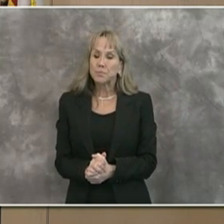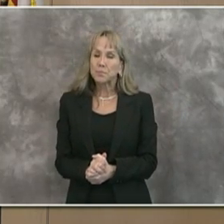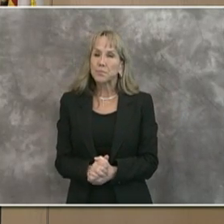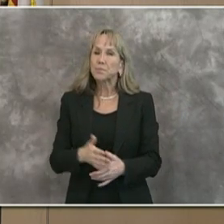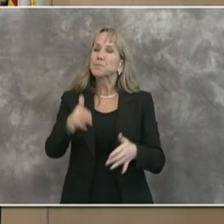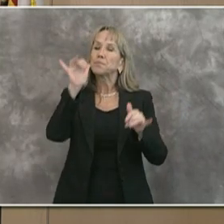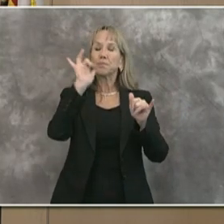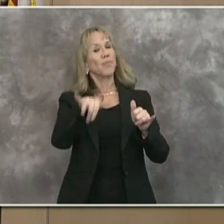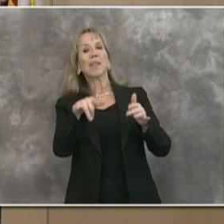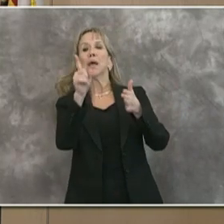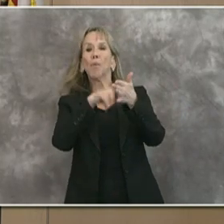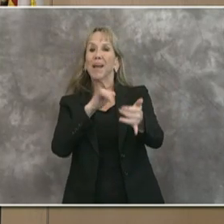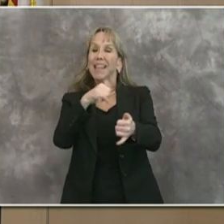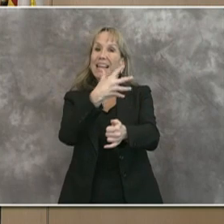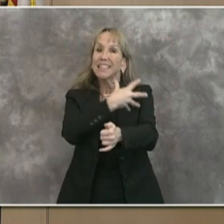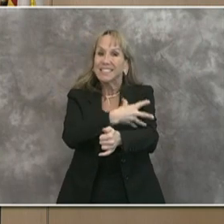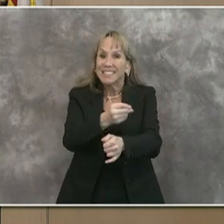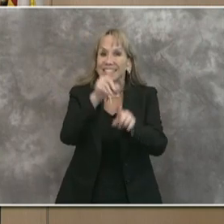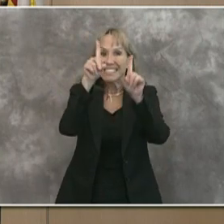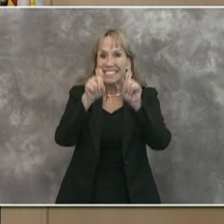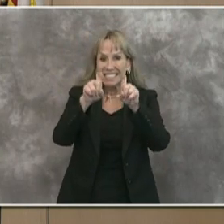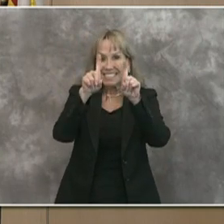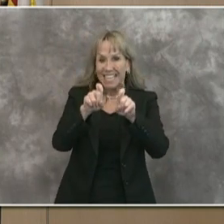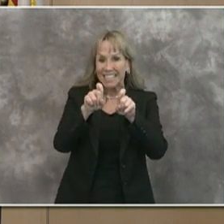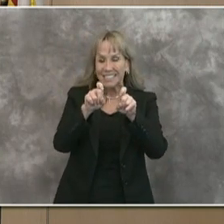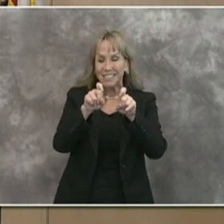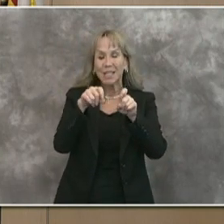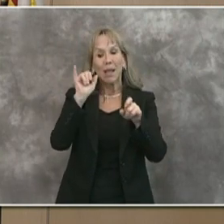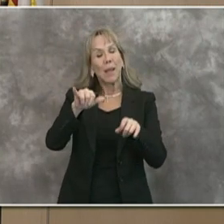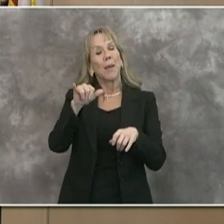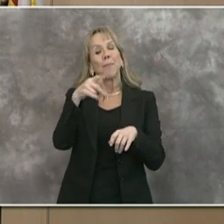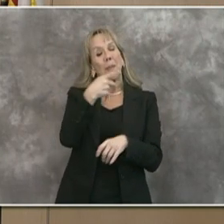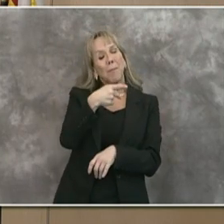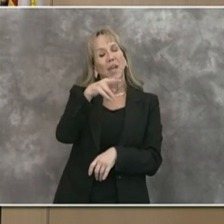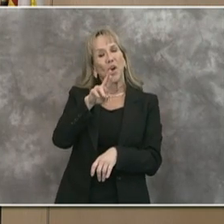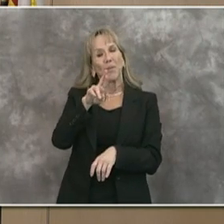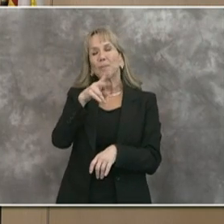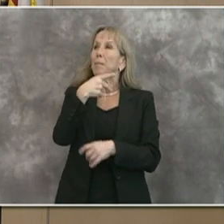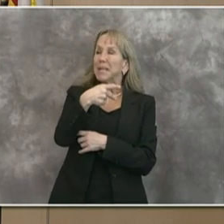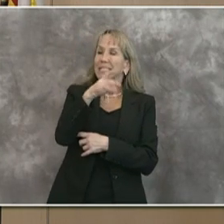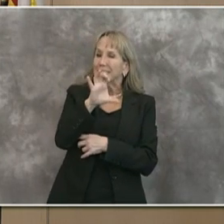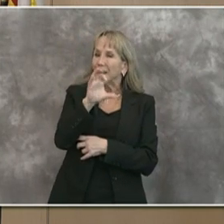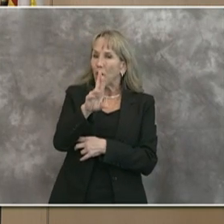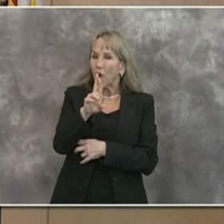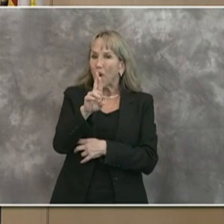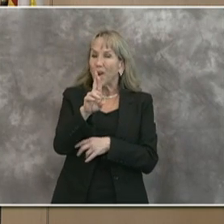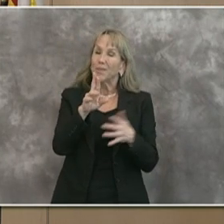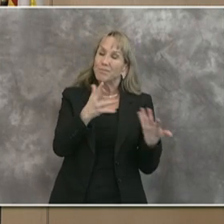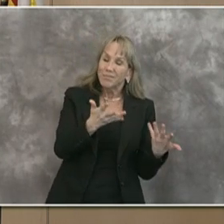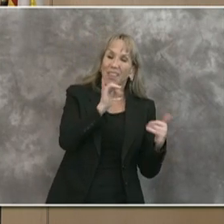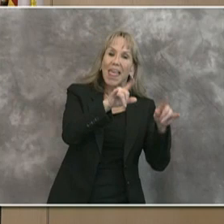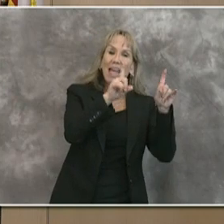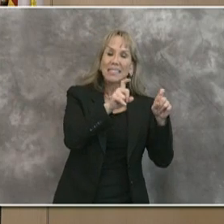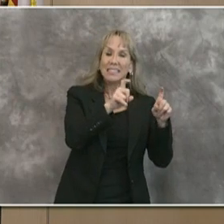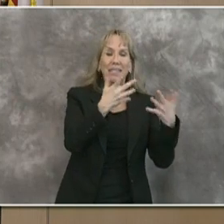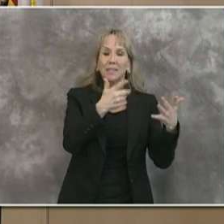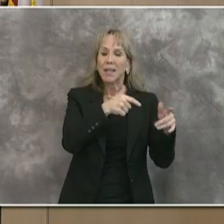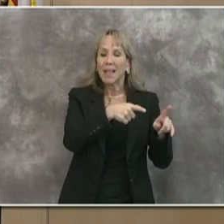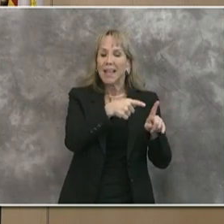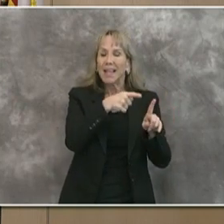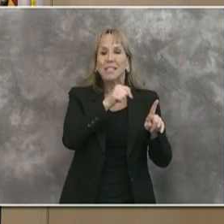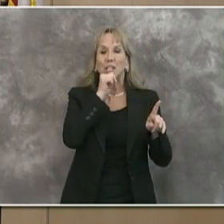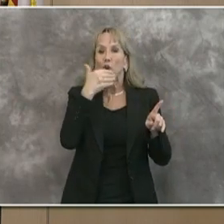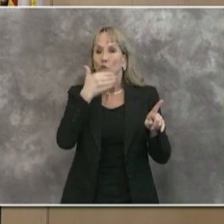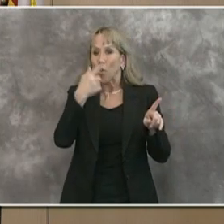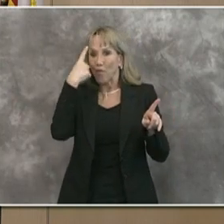where the serology testing, the PCR is really not a good test to determine whether or